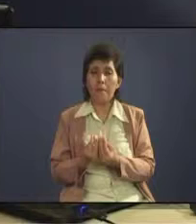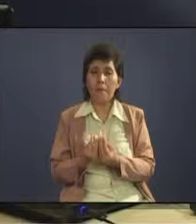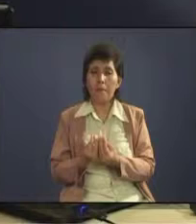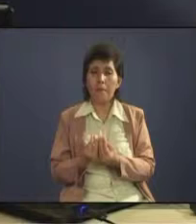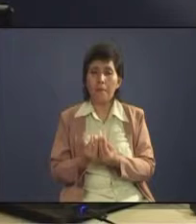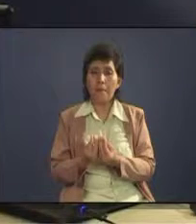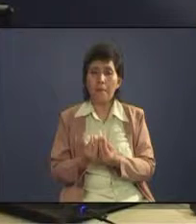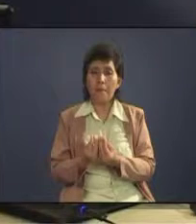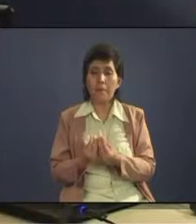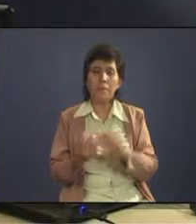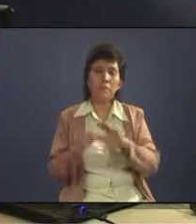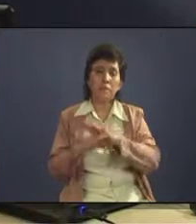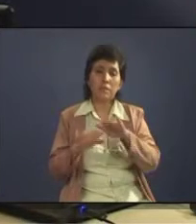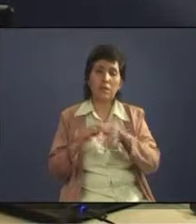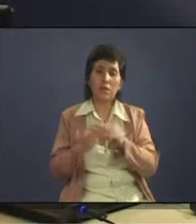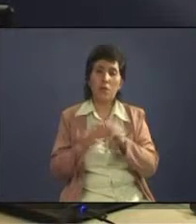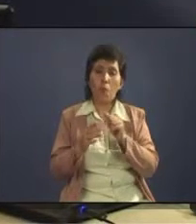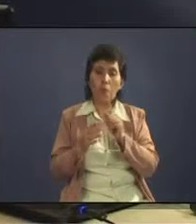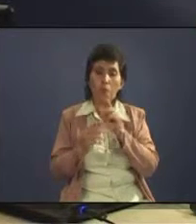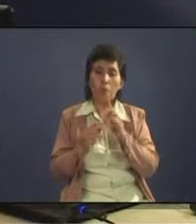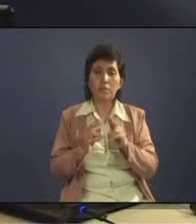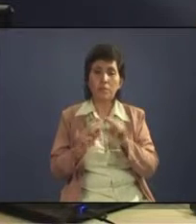the general word when we talk about